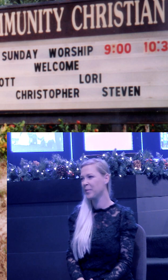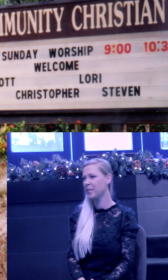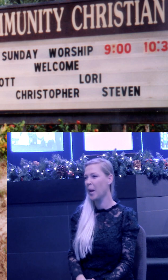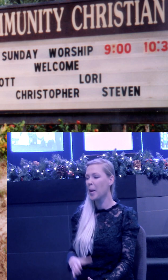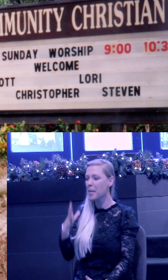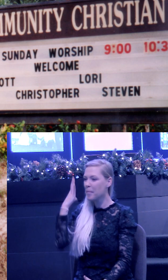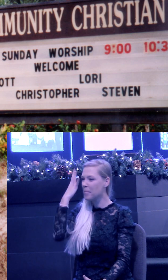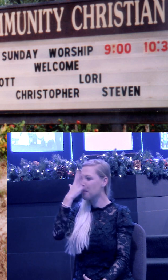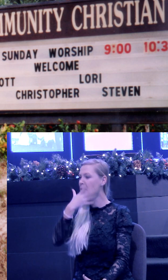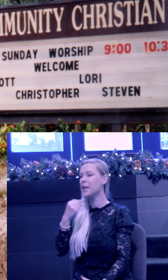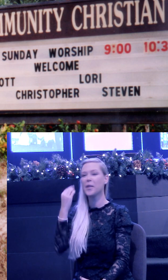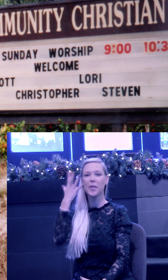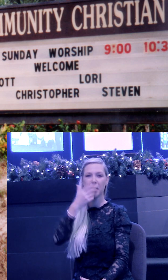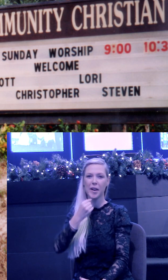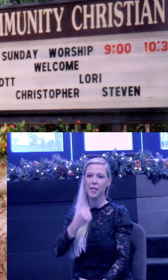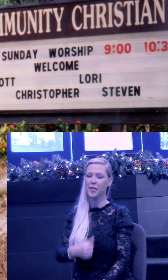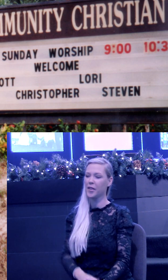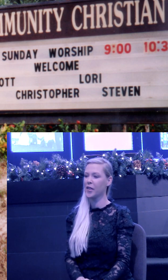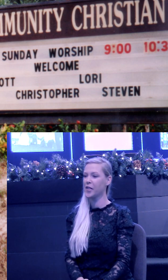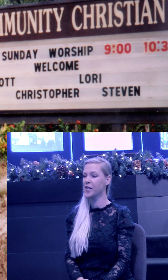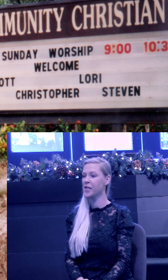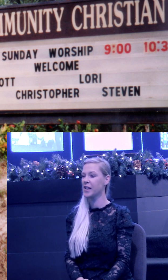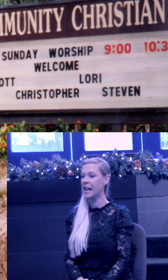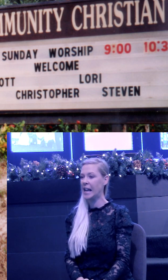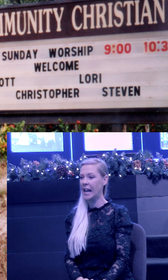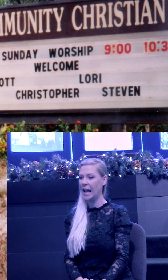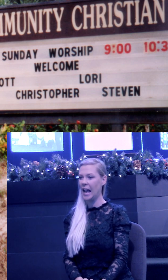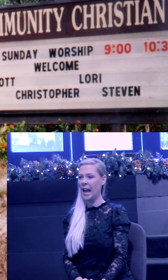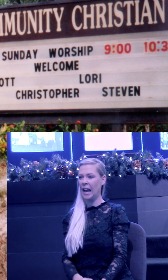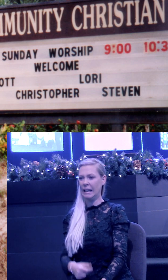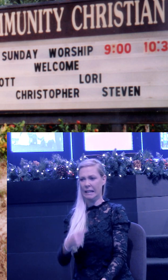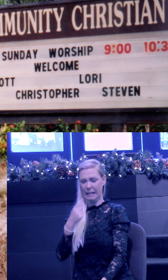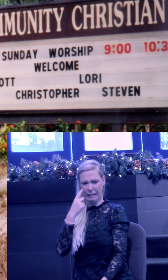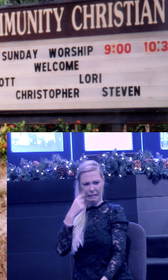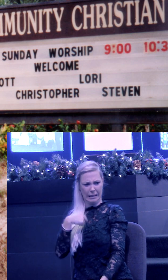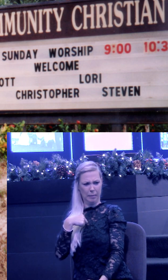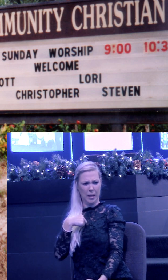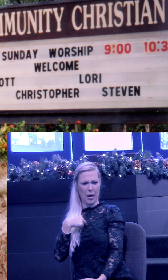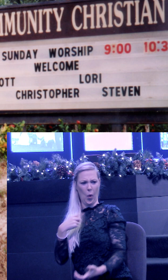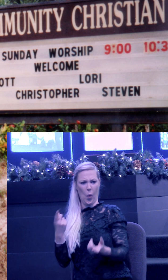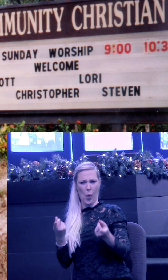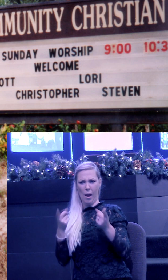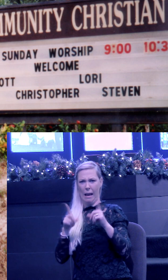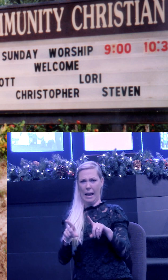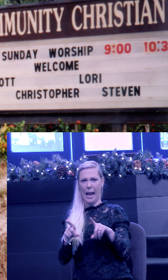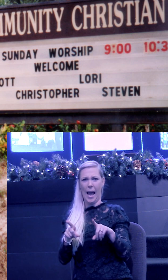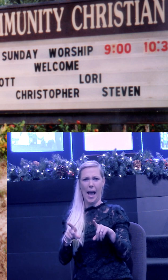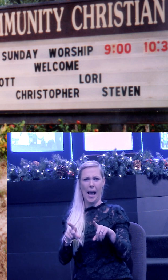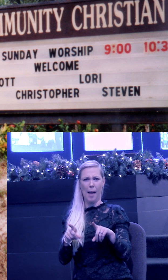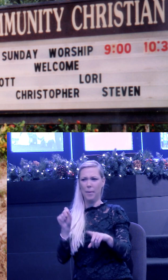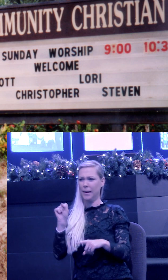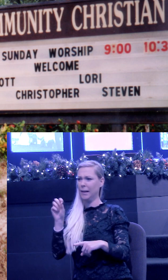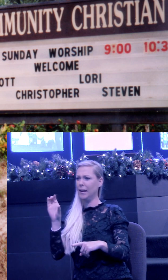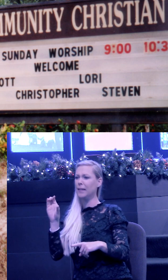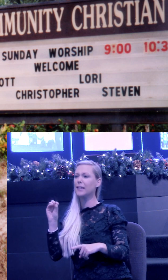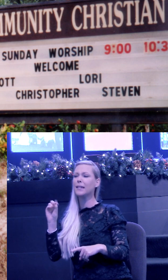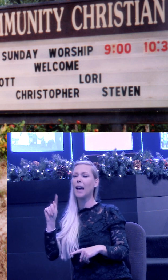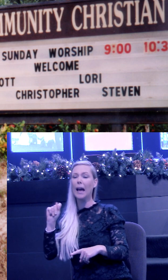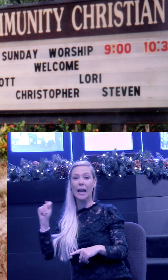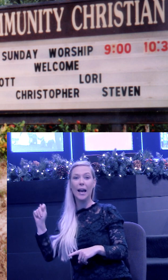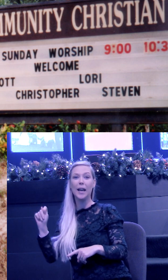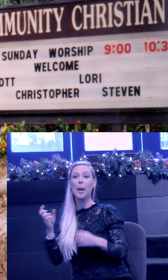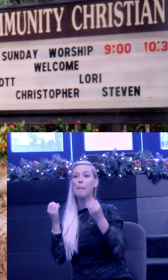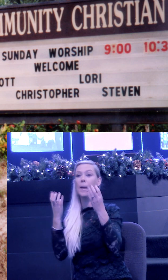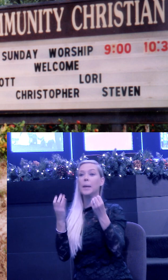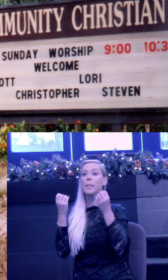and beautiful as ever, as you see her there, and some of you are looking at me and go, what happened to Scott over 29 years?